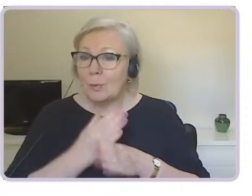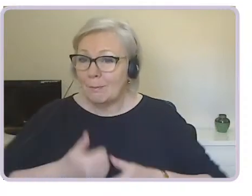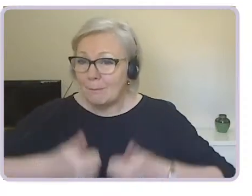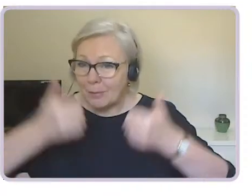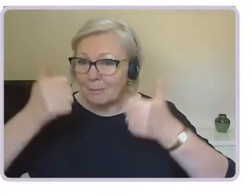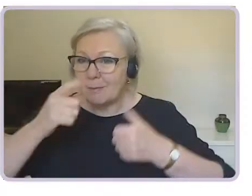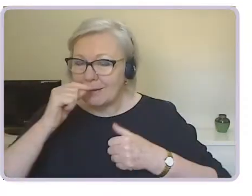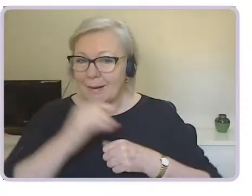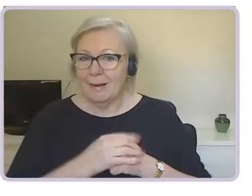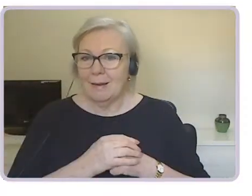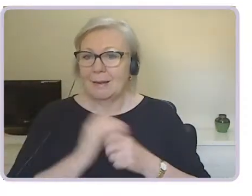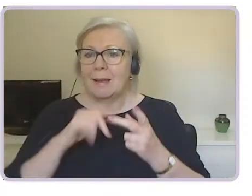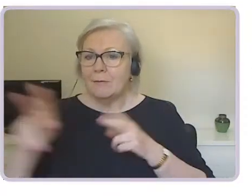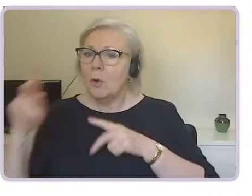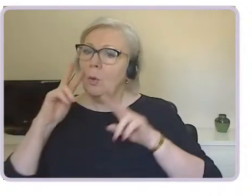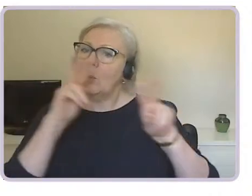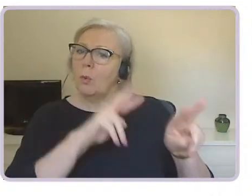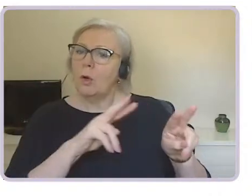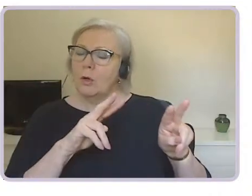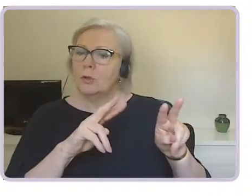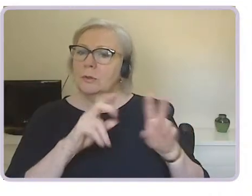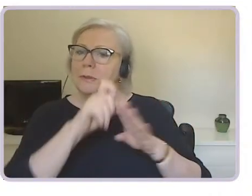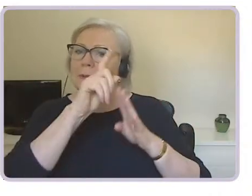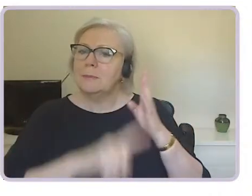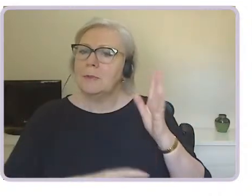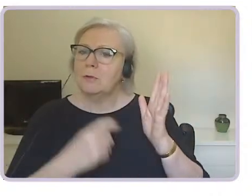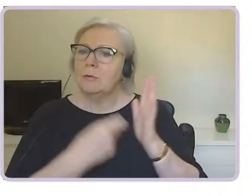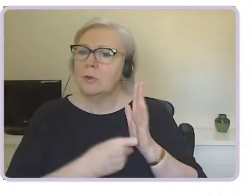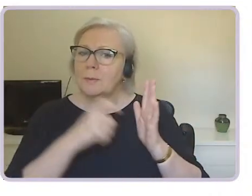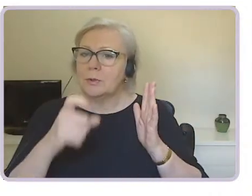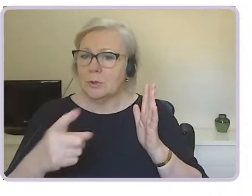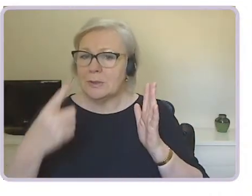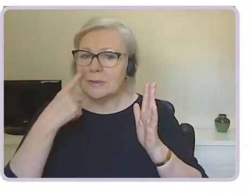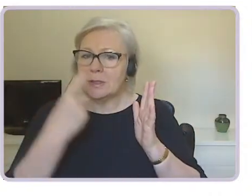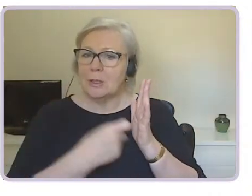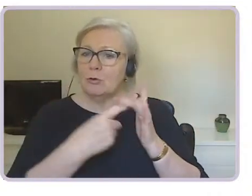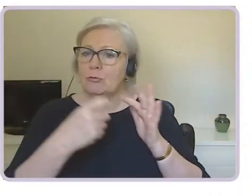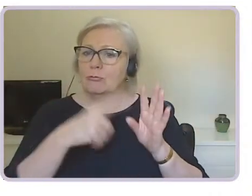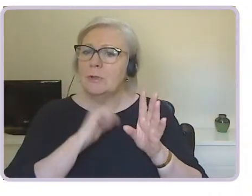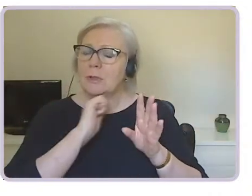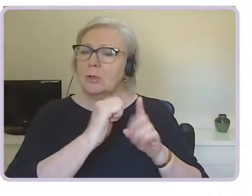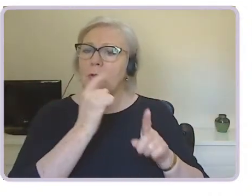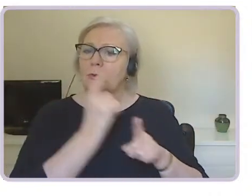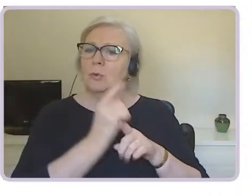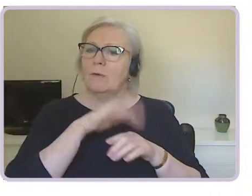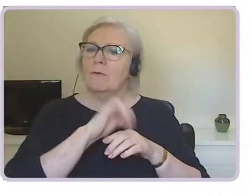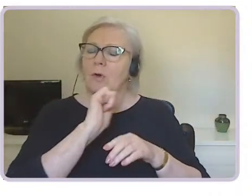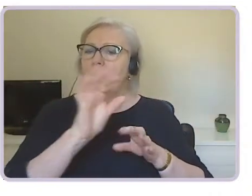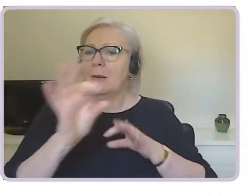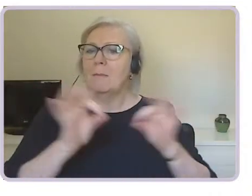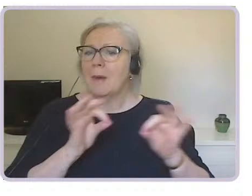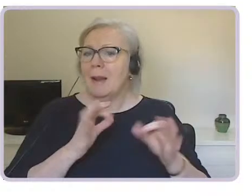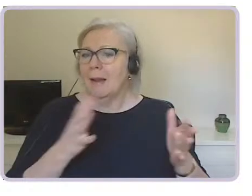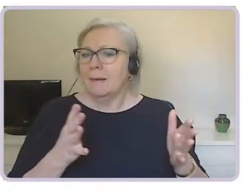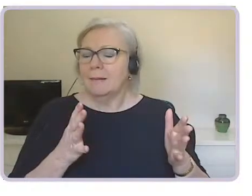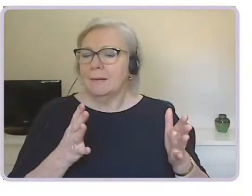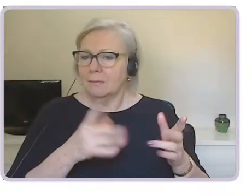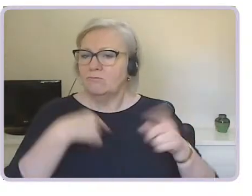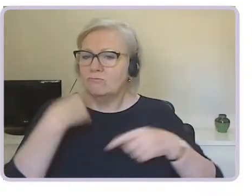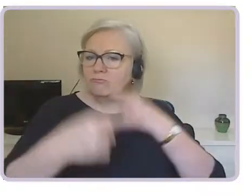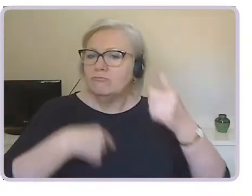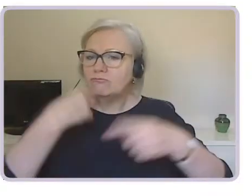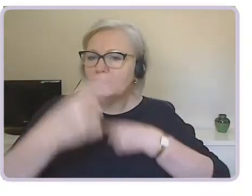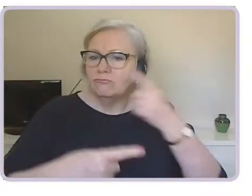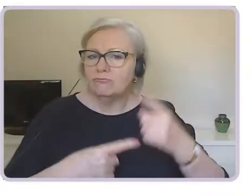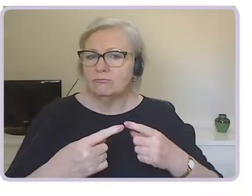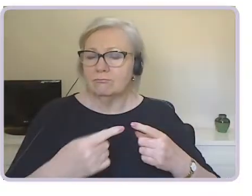Disability Royal Commission last week would have seen Rikki Buchanan speak about how her plan worked. And I'm also have been a part of that preparedness